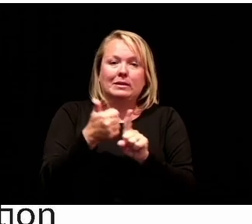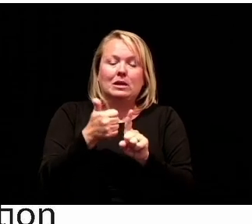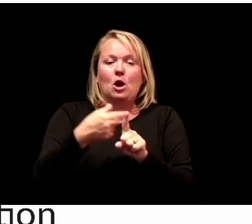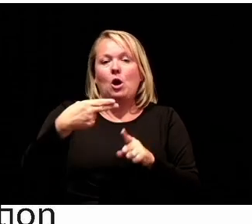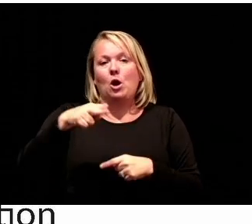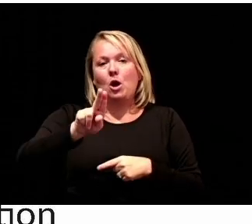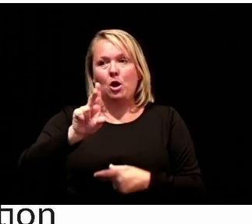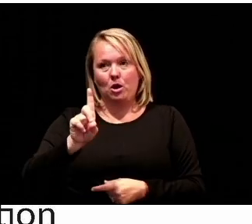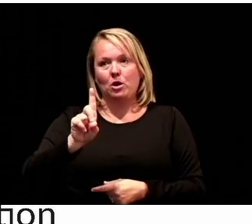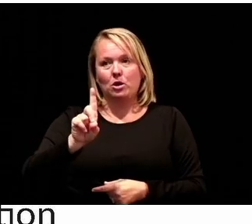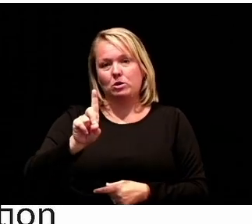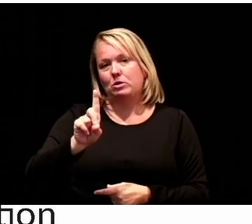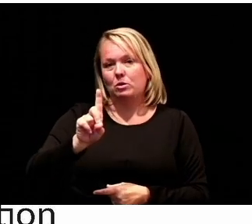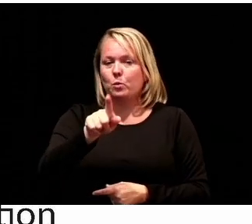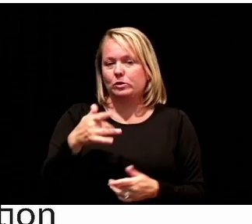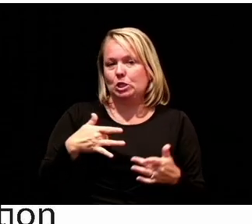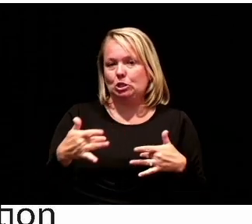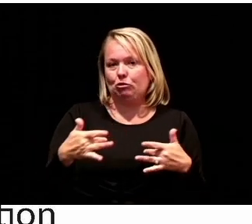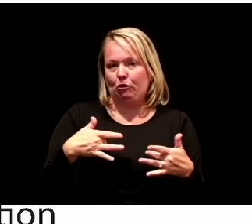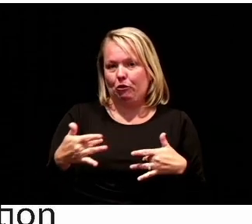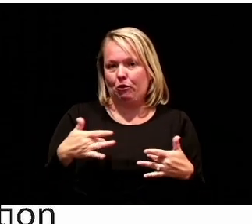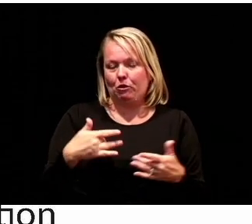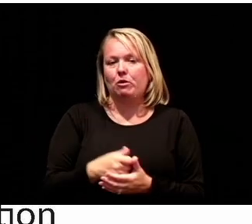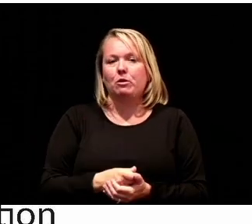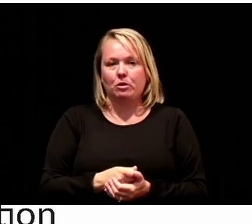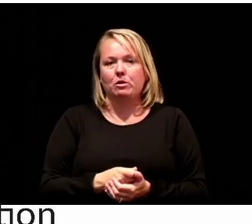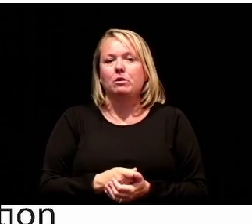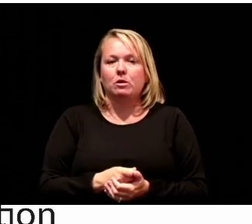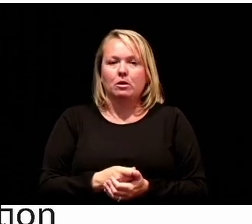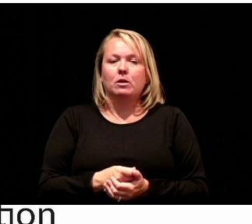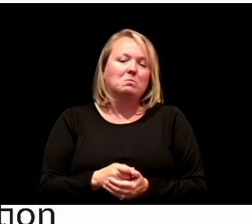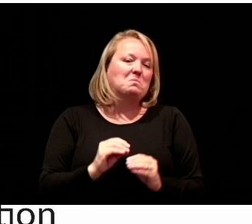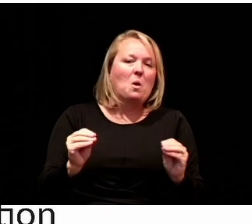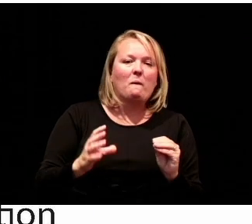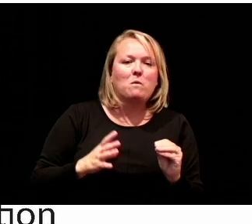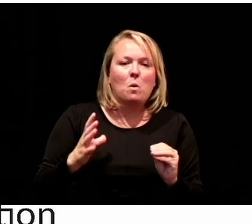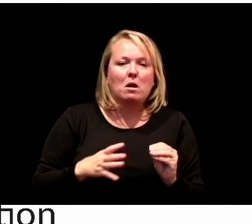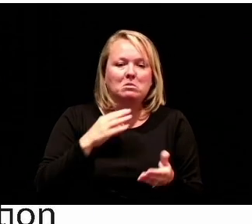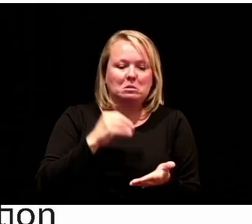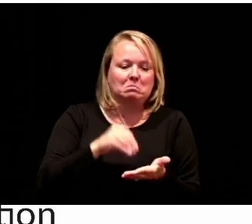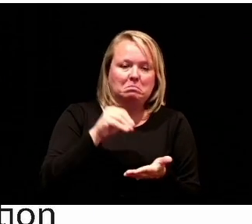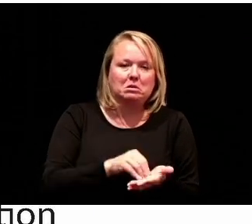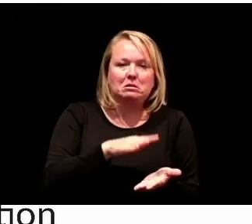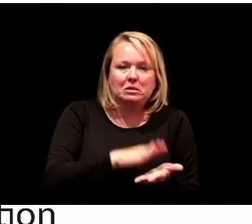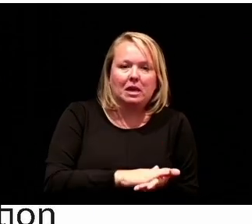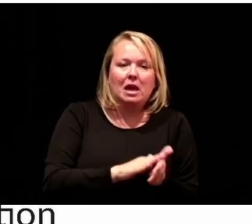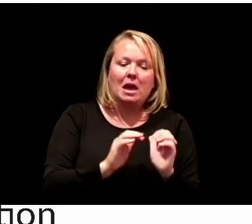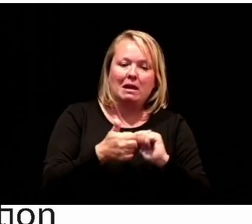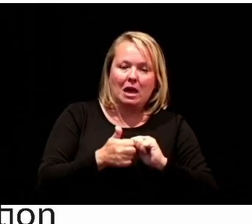no Supreme Court decision under the Fair Housing Act dealing with